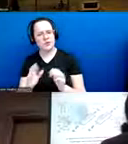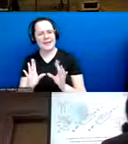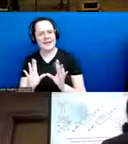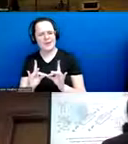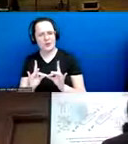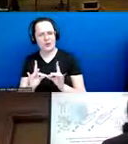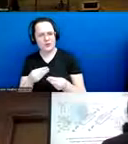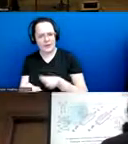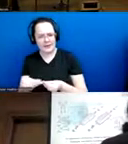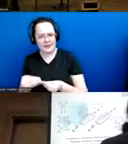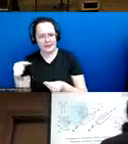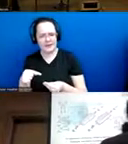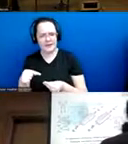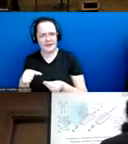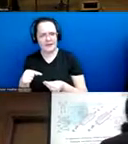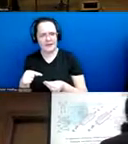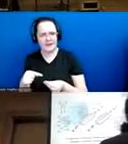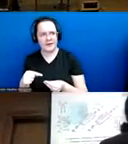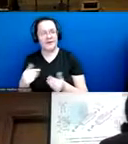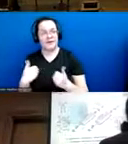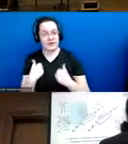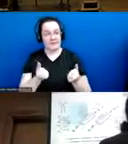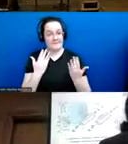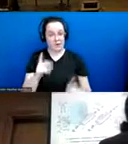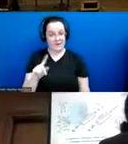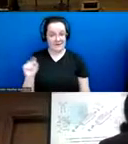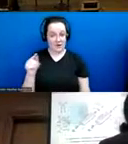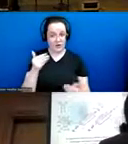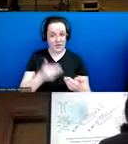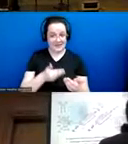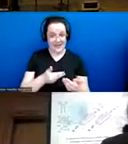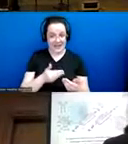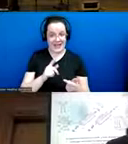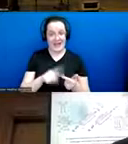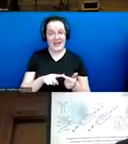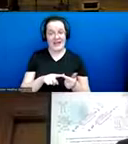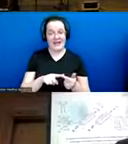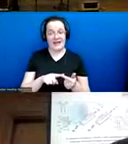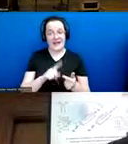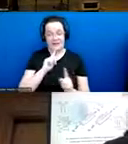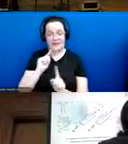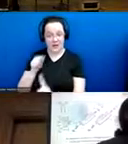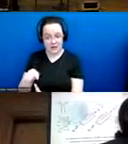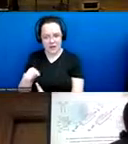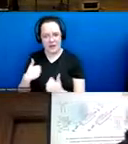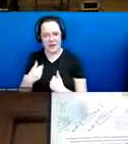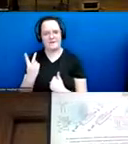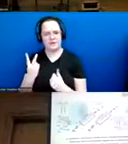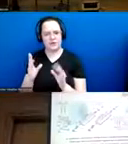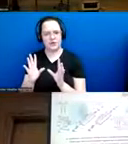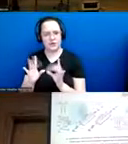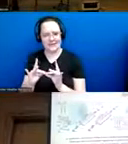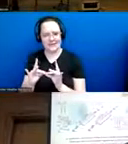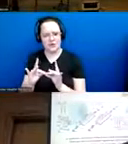go from a multi-photon state and we kind of progress down to just two entangled photons, correct? I guess you always have